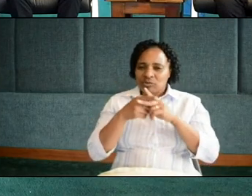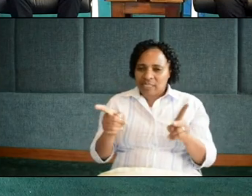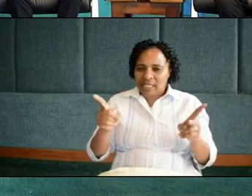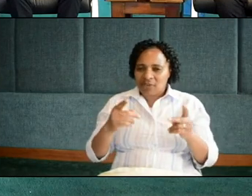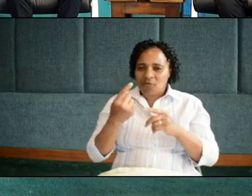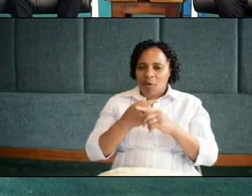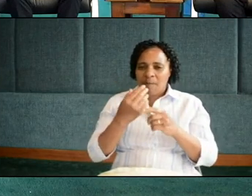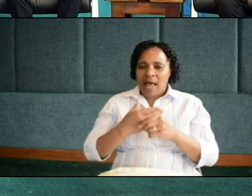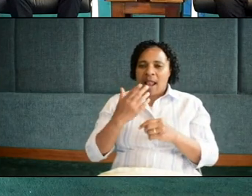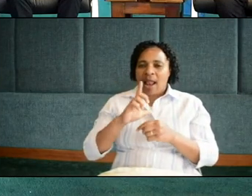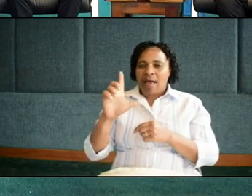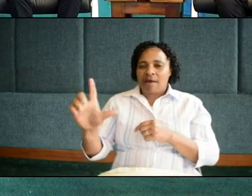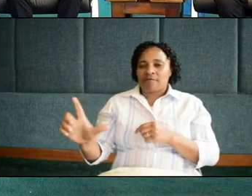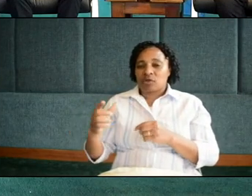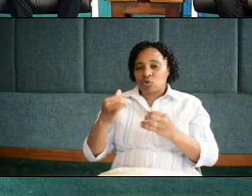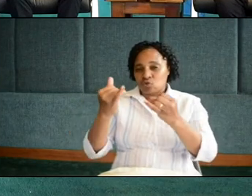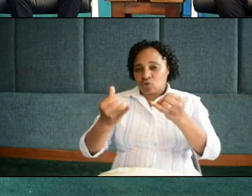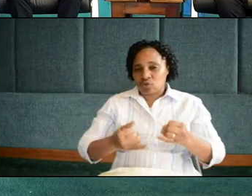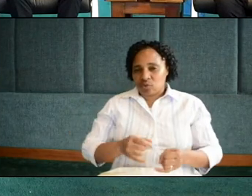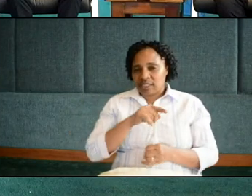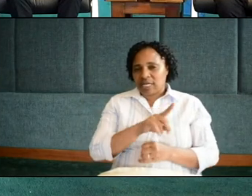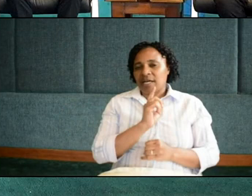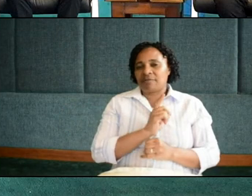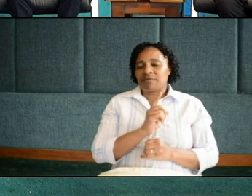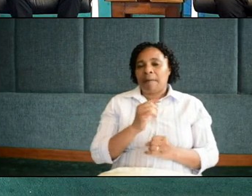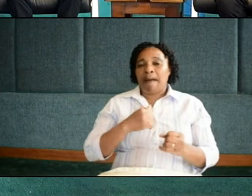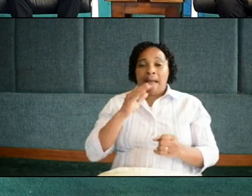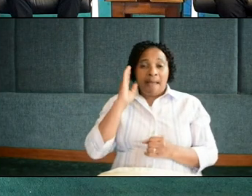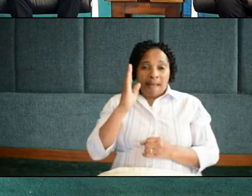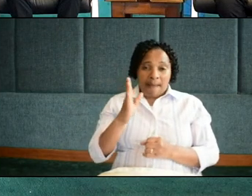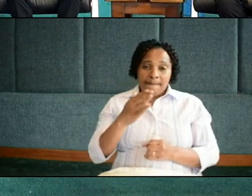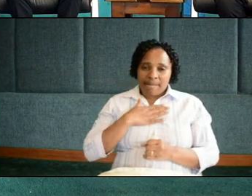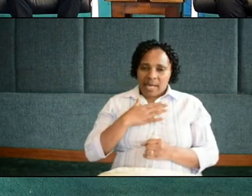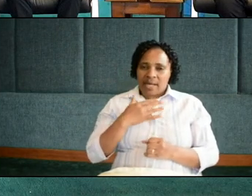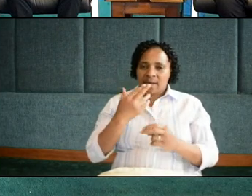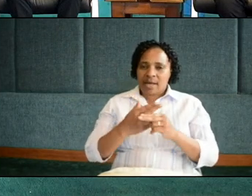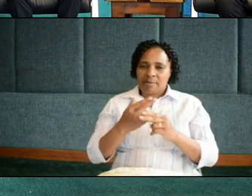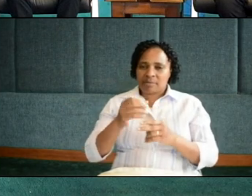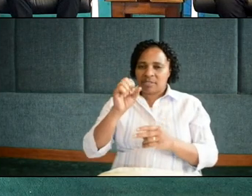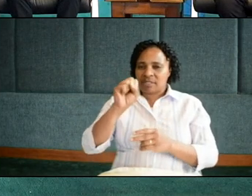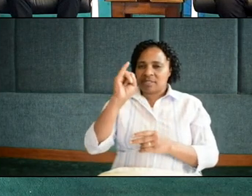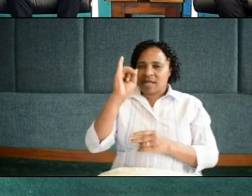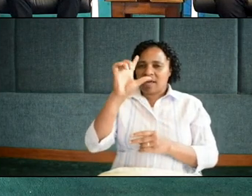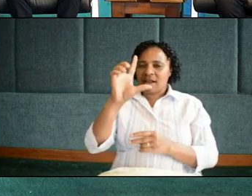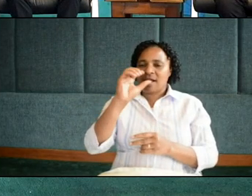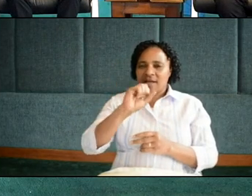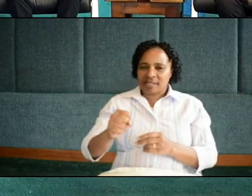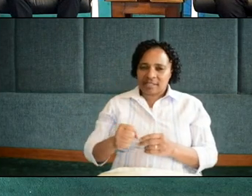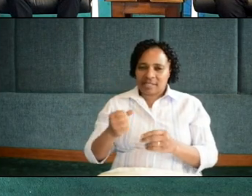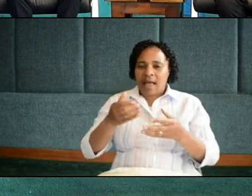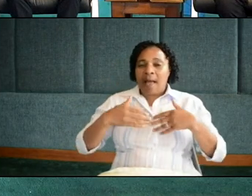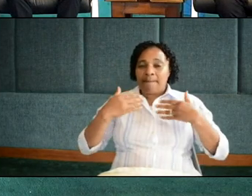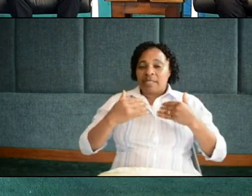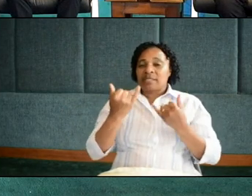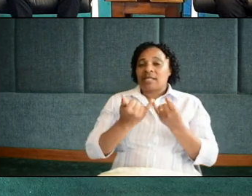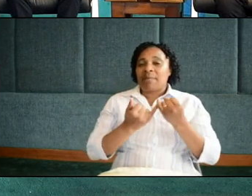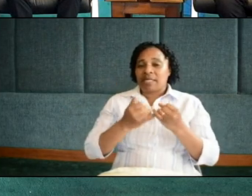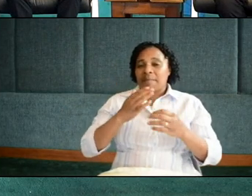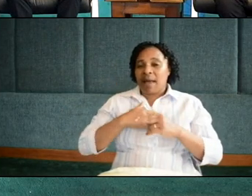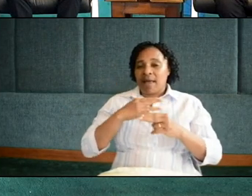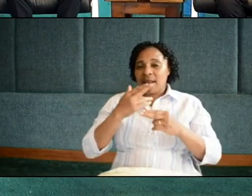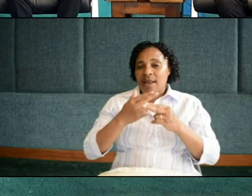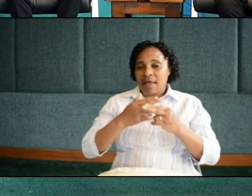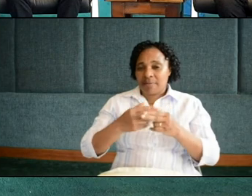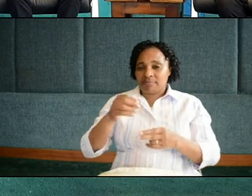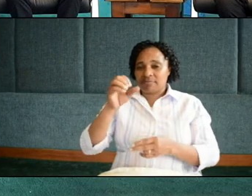extreme left. Please introduce yourself. Hi, my name is Silas. Happy Sabbath. I am Salmon. Hello, my